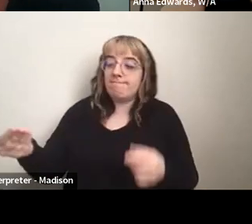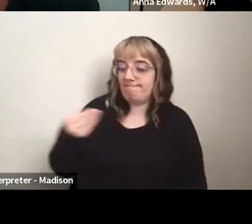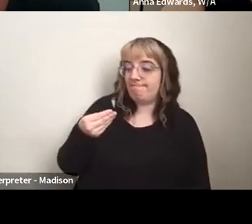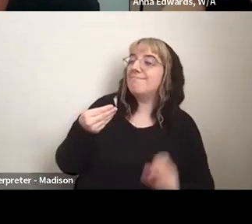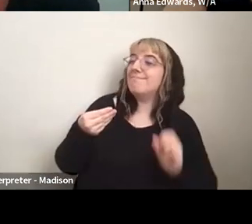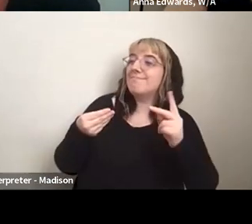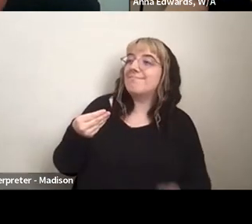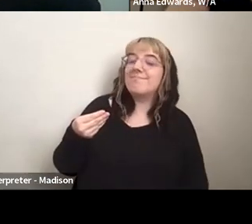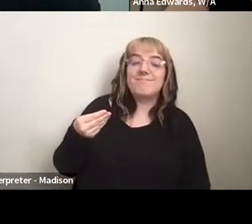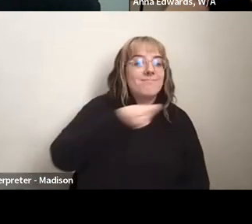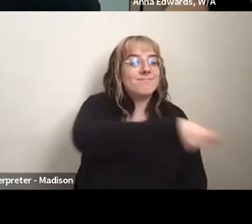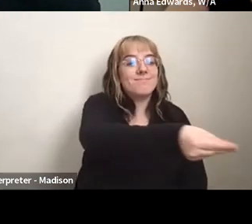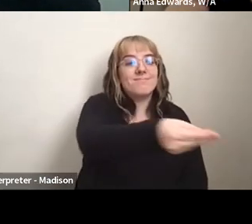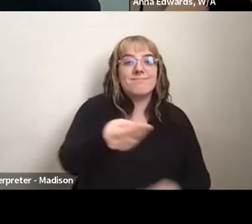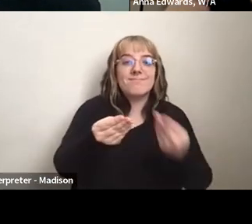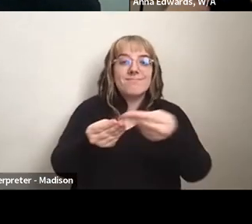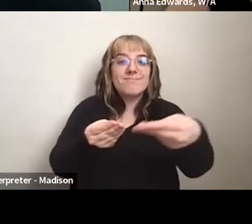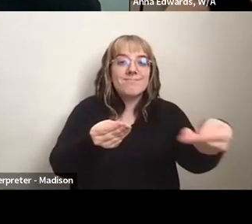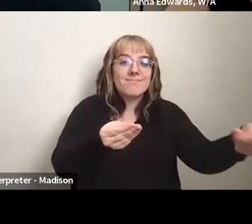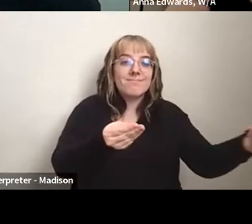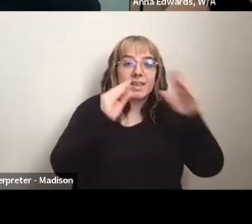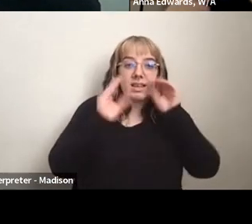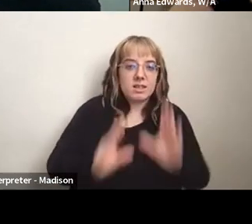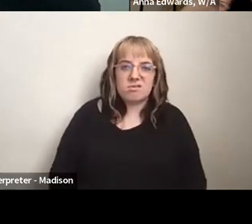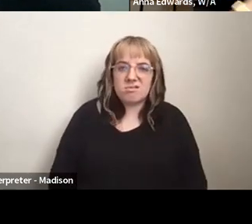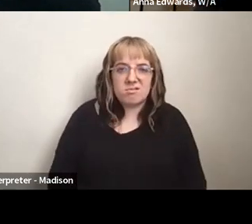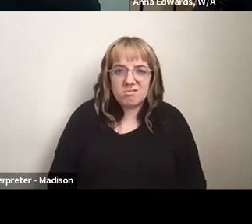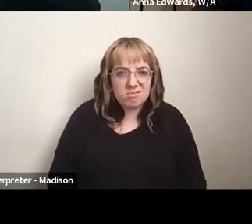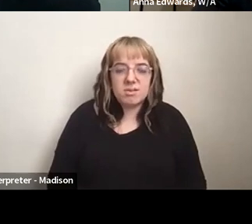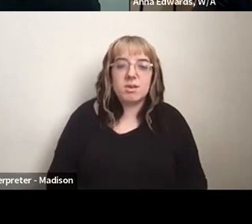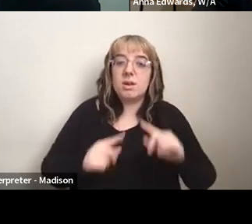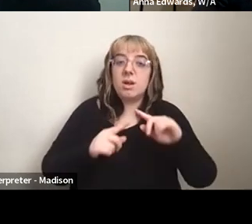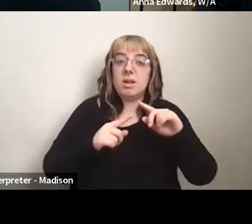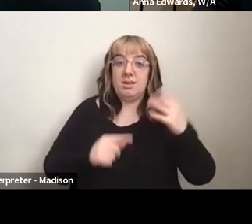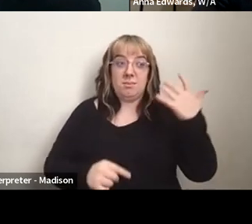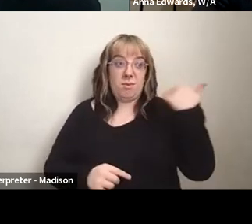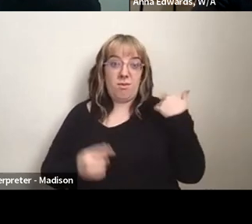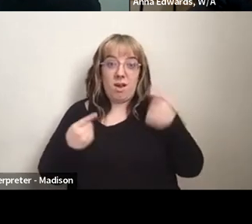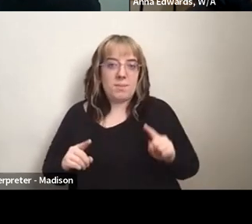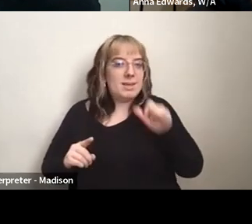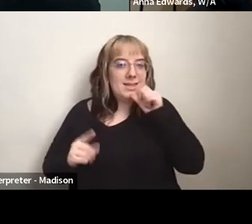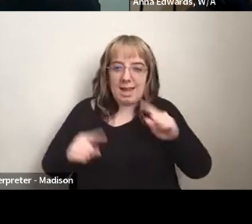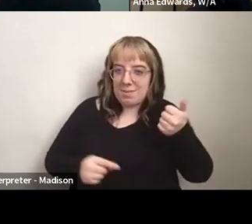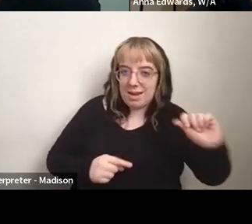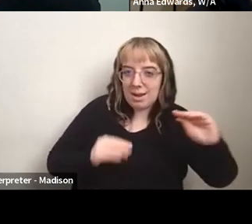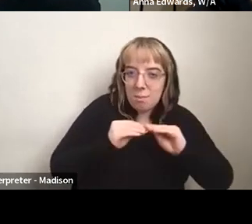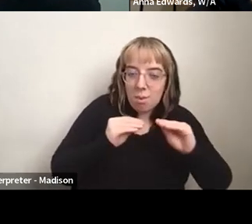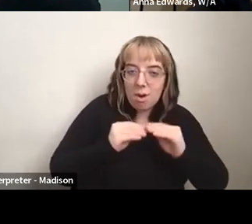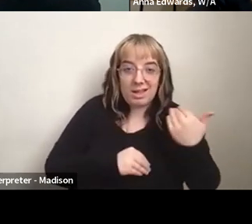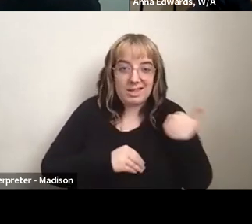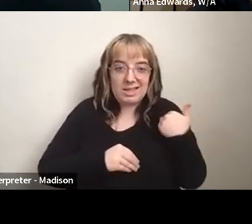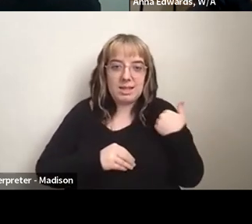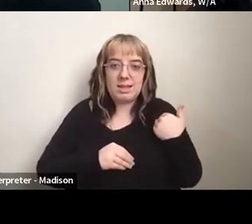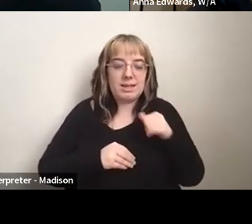all right, here you go, teachers. But what we've found, when that used to happen, doesn't happen anymore, there wasn't